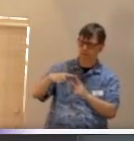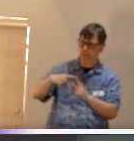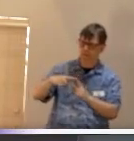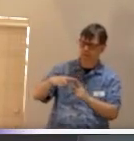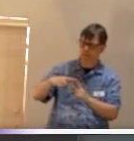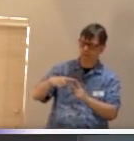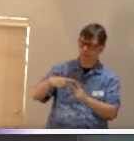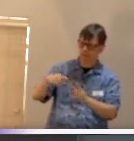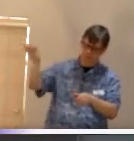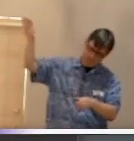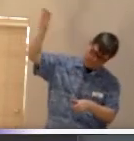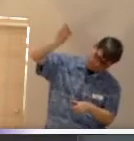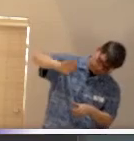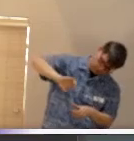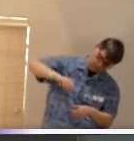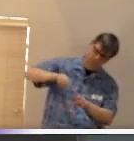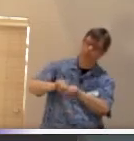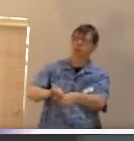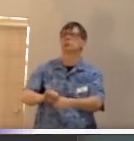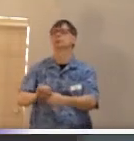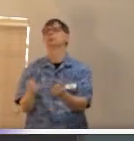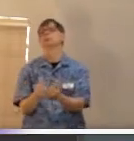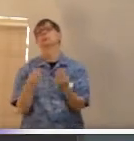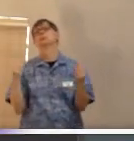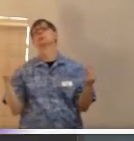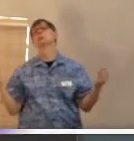you know, pour so much